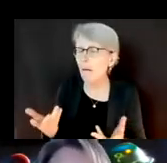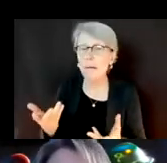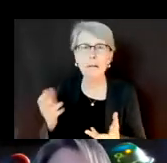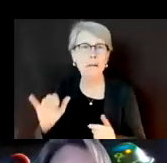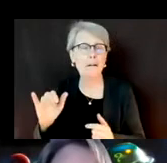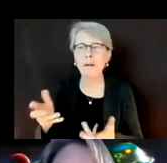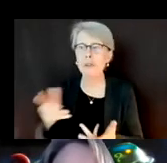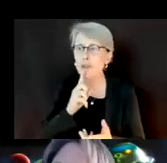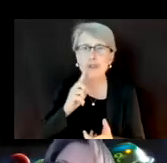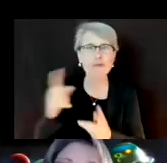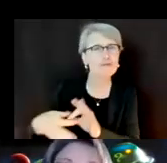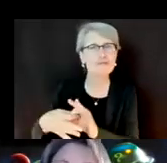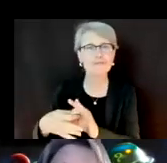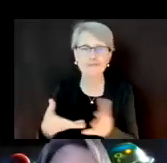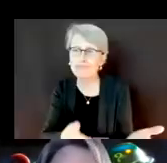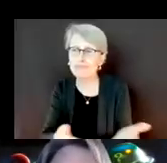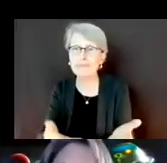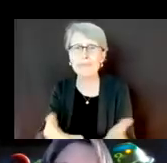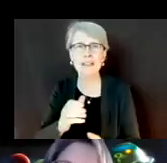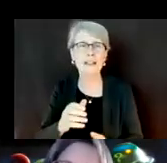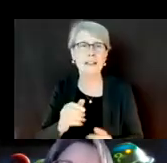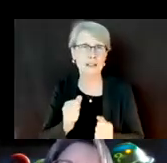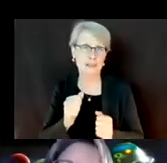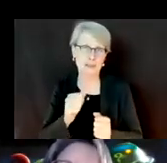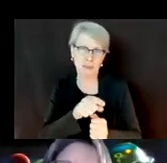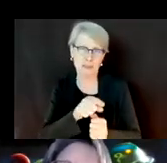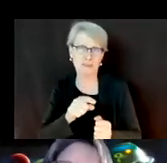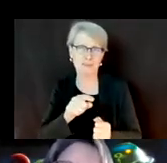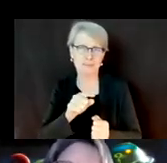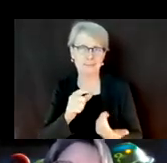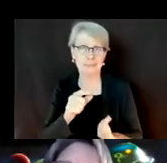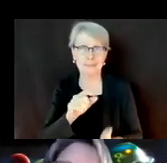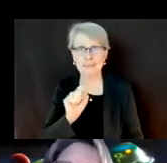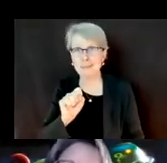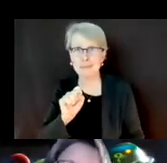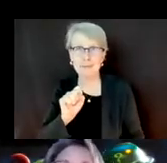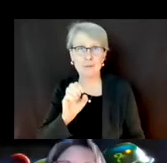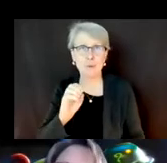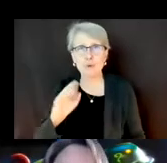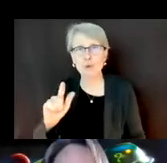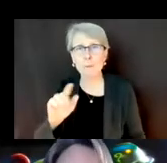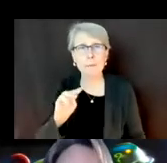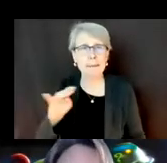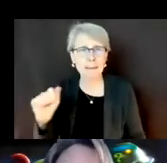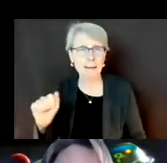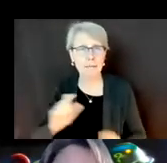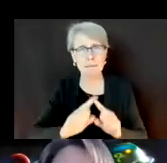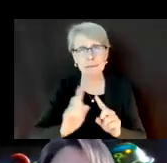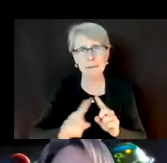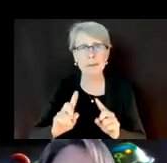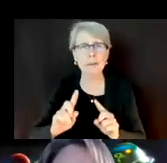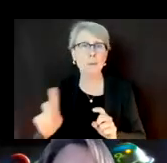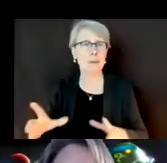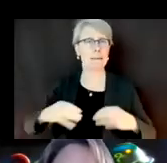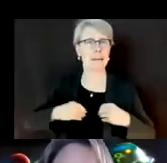you probably know a lot about us. And so when we have opened ourselves up to cookies and all those